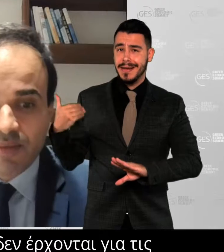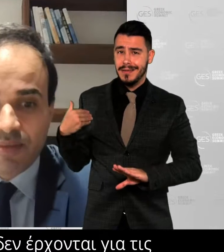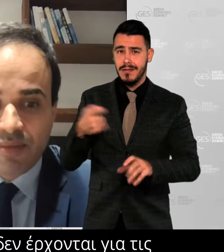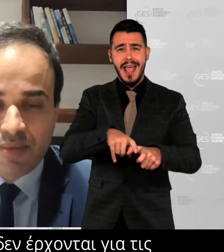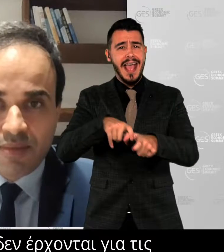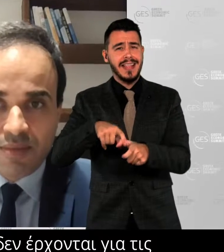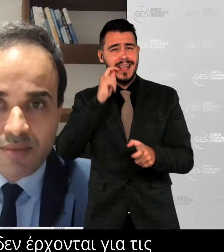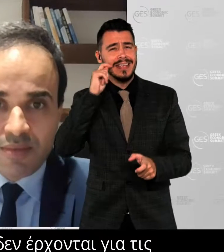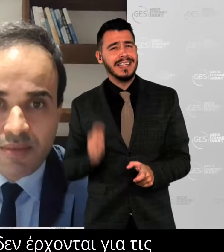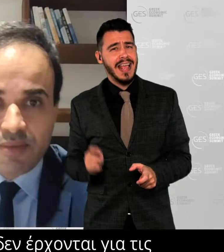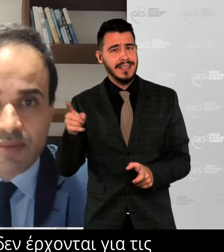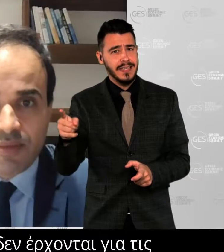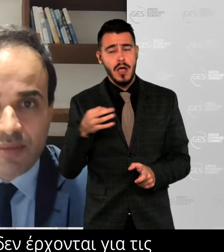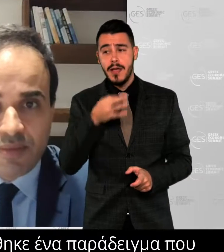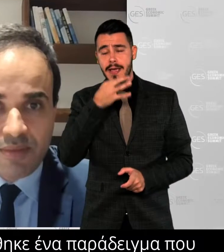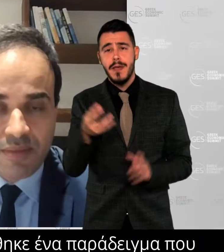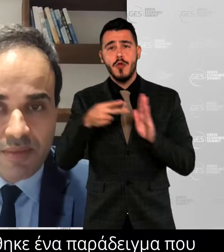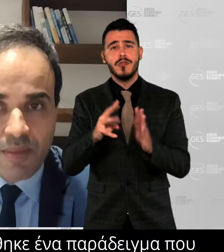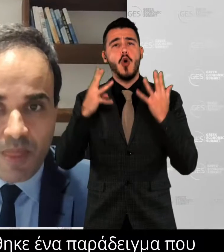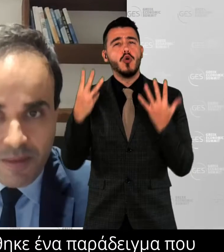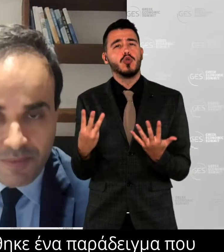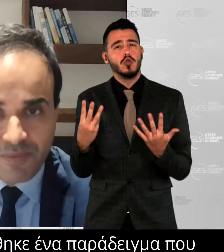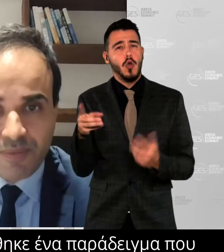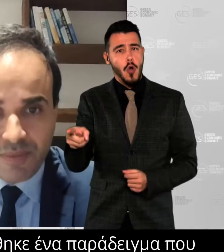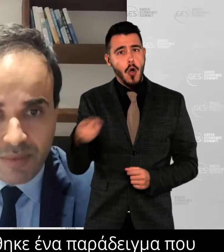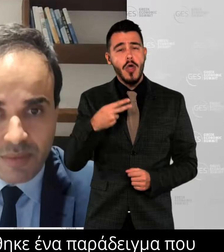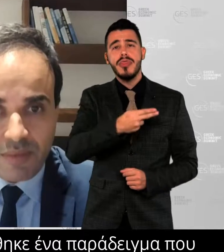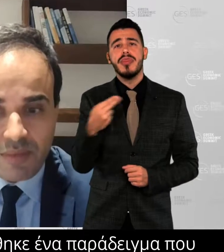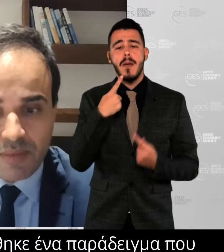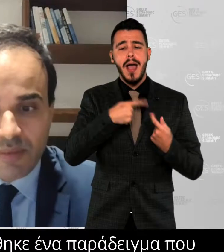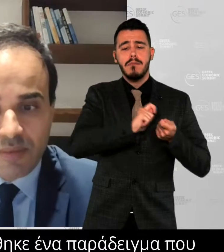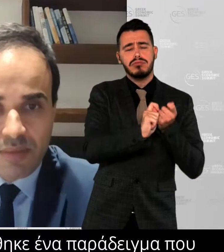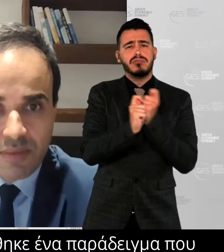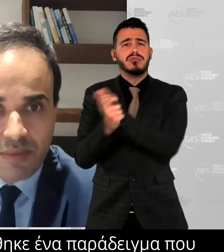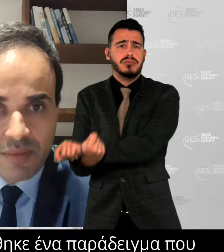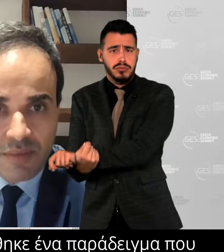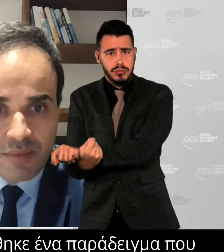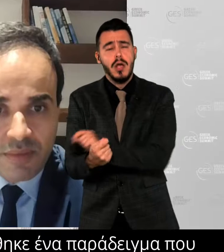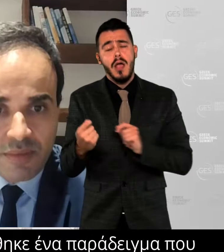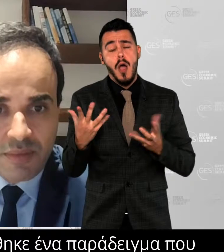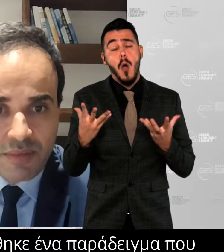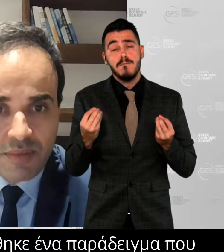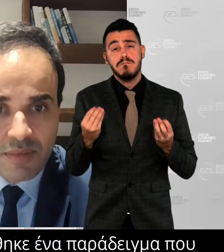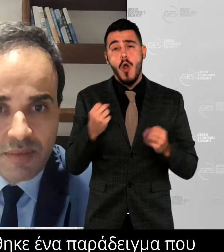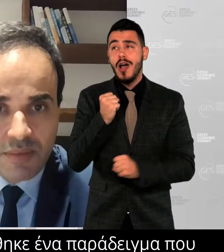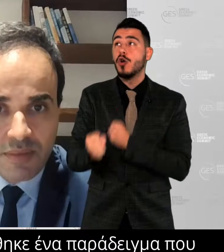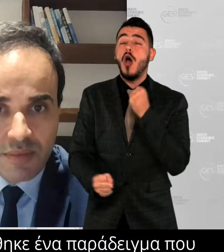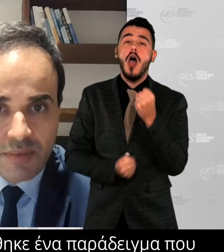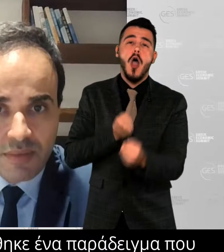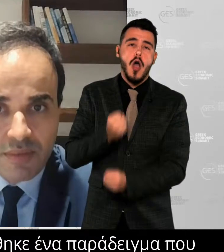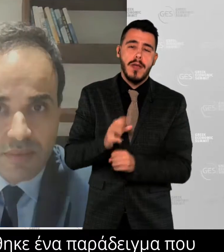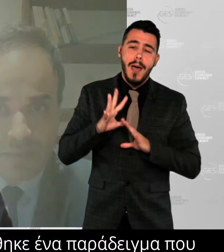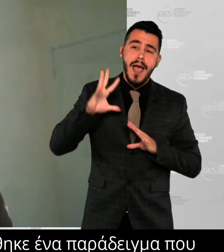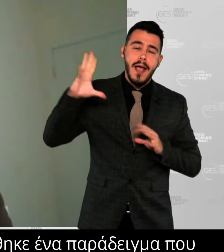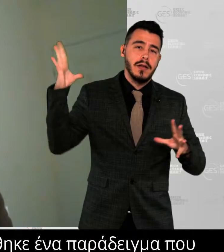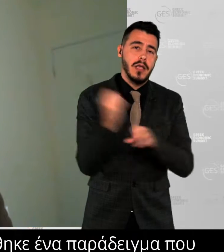because necessarily the transition is a long-term imperative. It is longer than the tenure of any individual CEO. It's longer